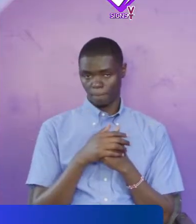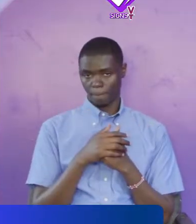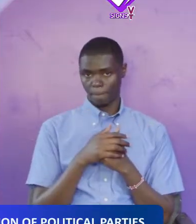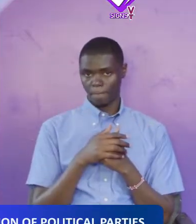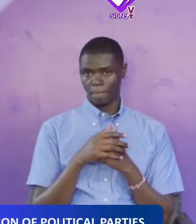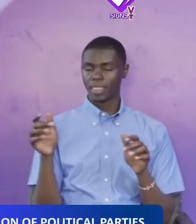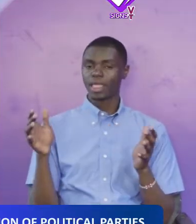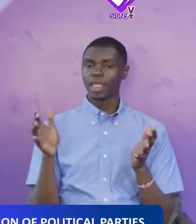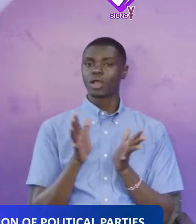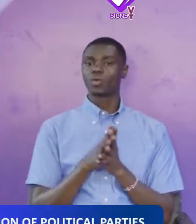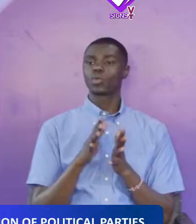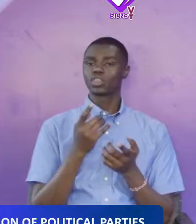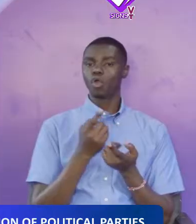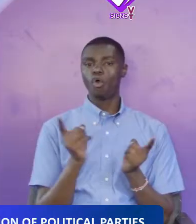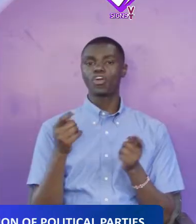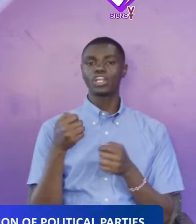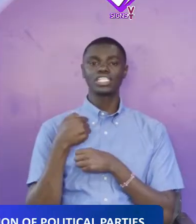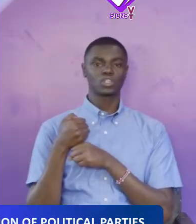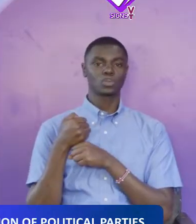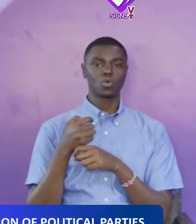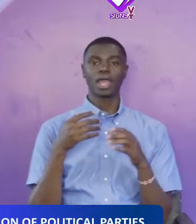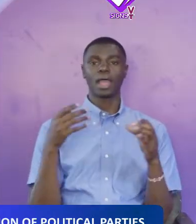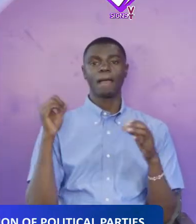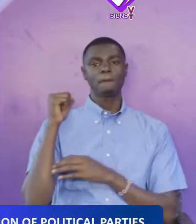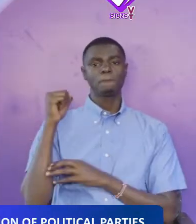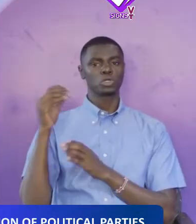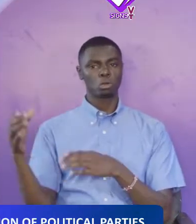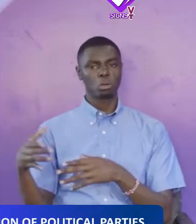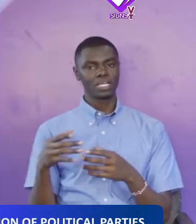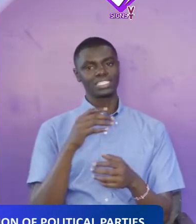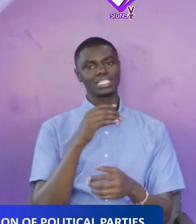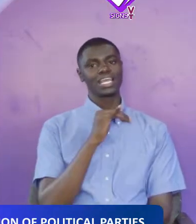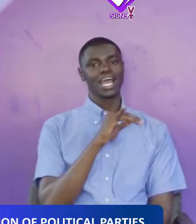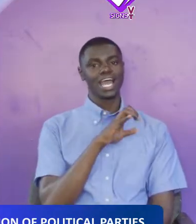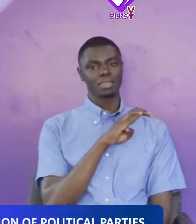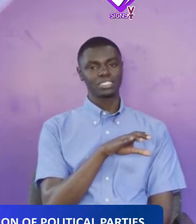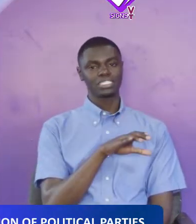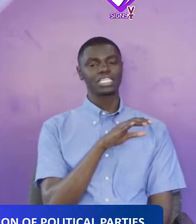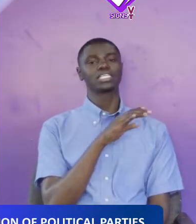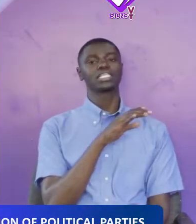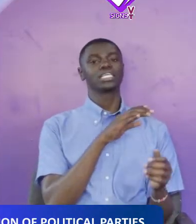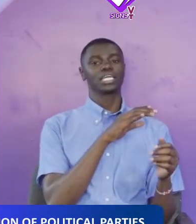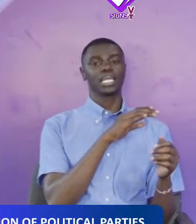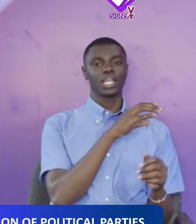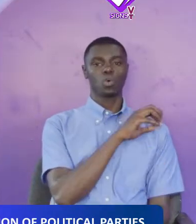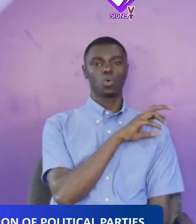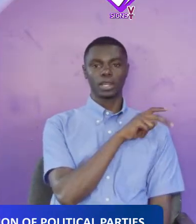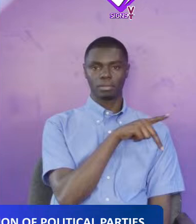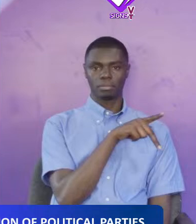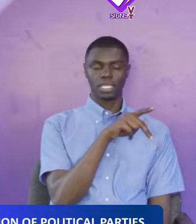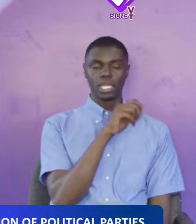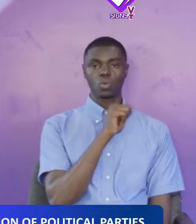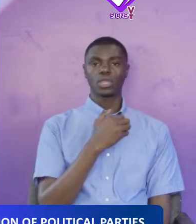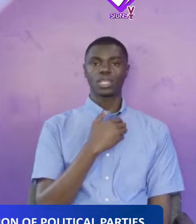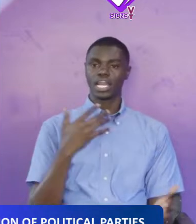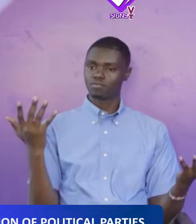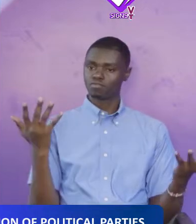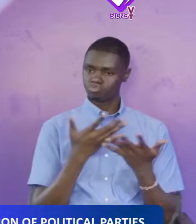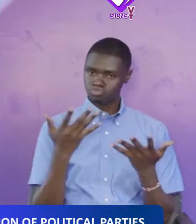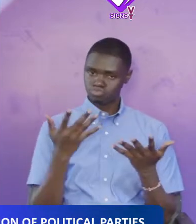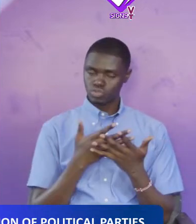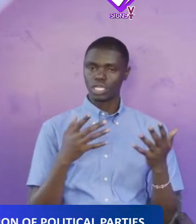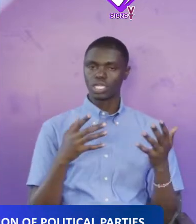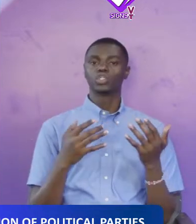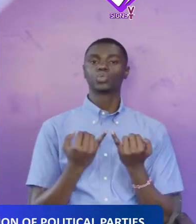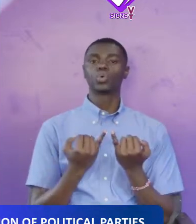stakeholders, the political parties, IBC or RPP can have that conversation, so that we implement the law as it